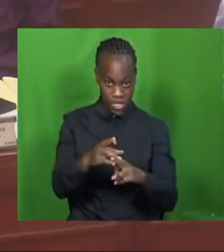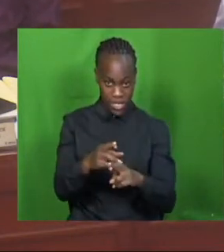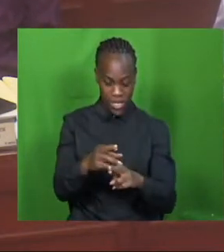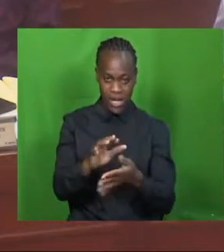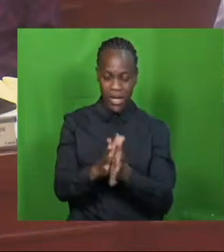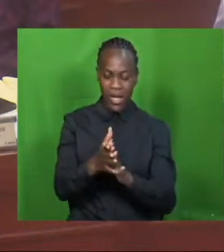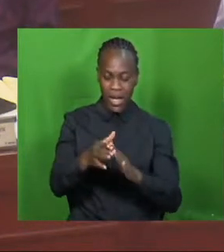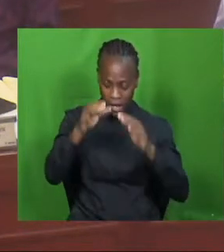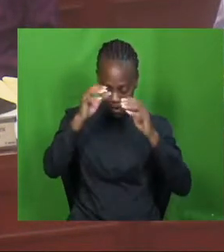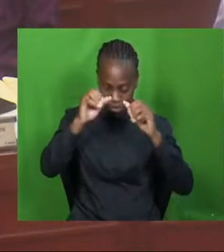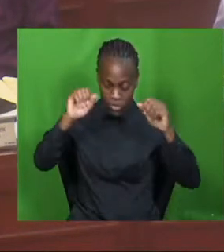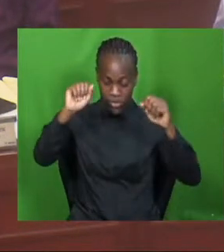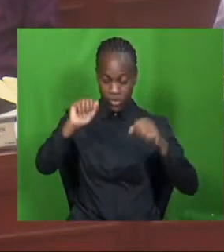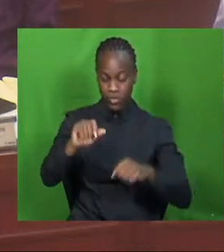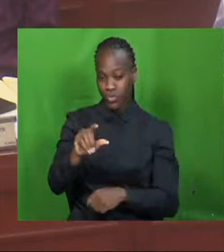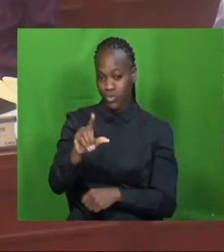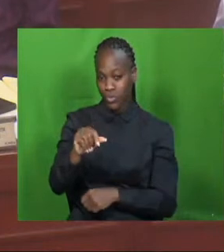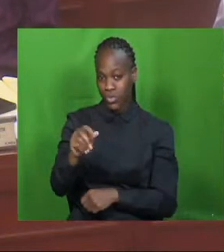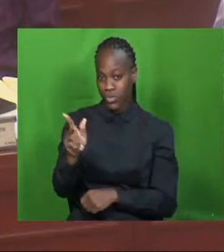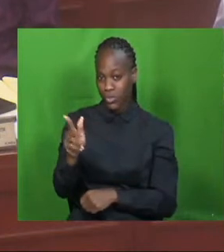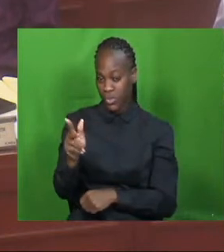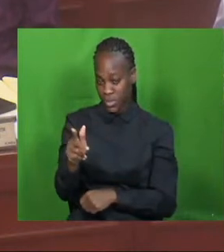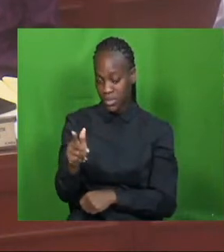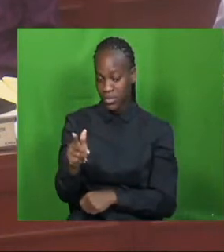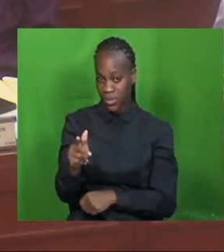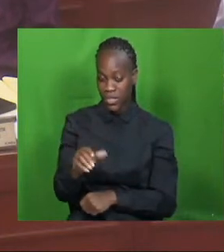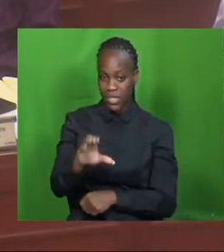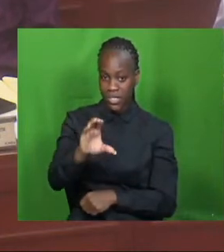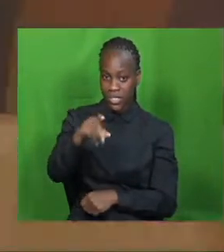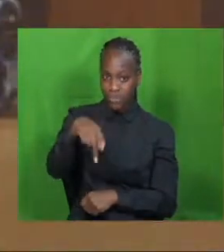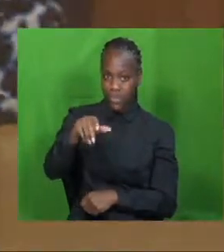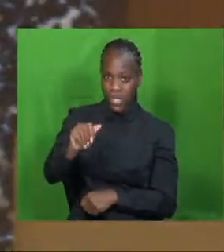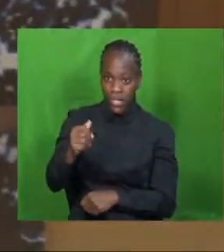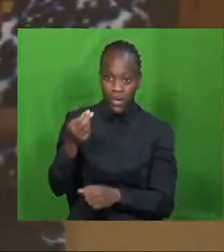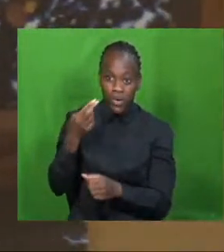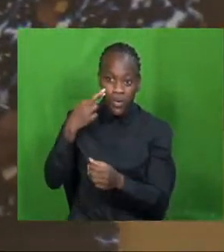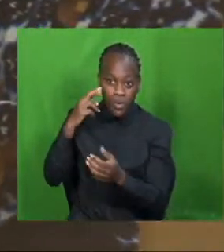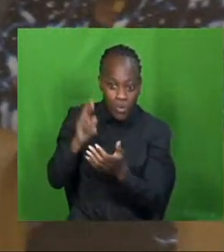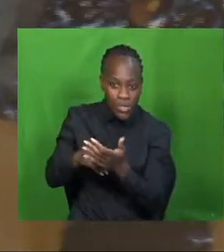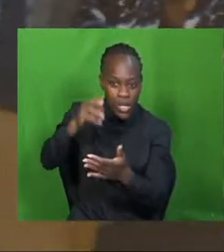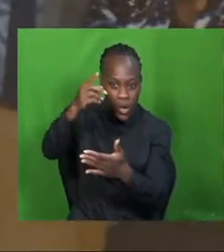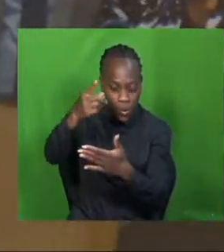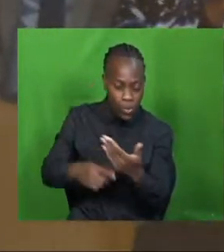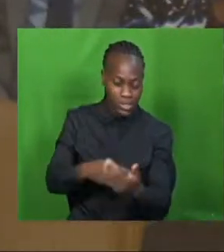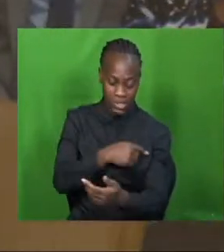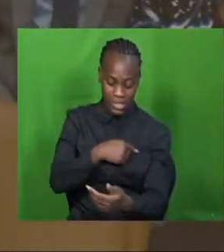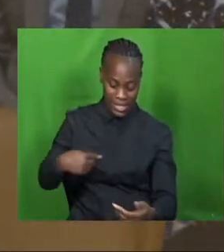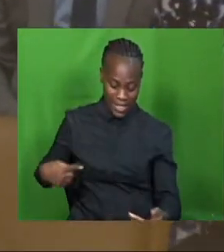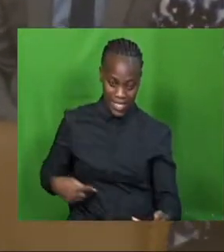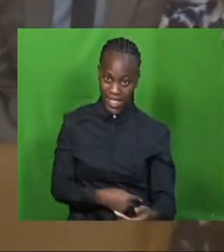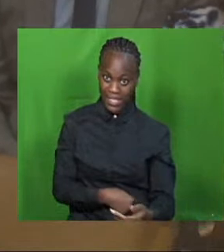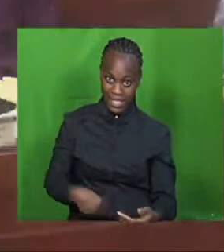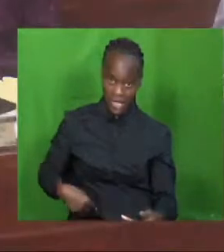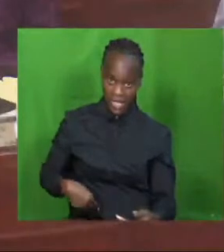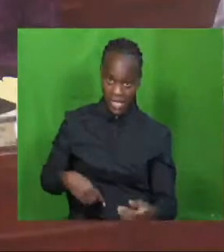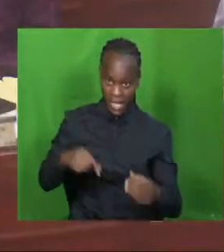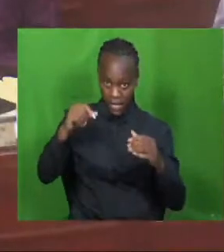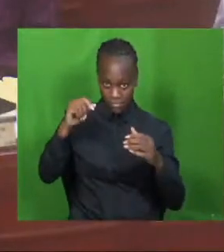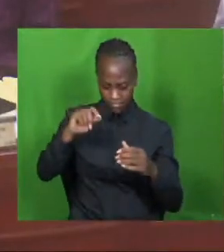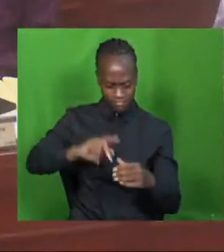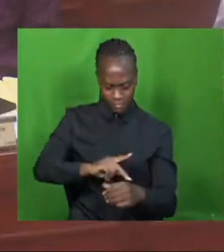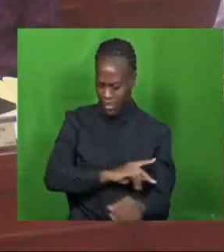Honorable members, on your behalf and on behalf of the House, I warmly welcome the delegation to